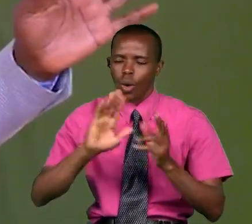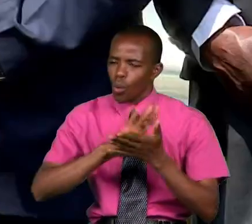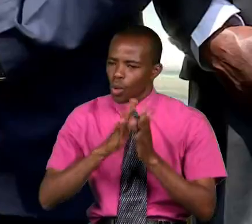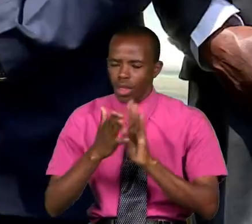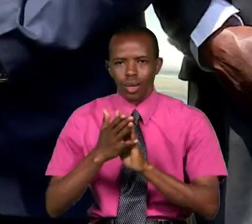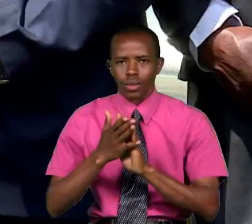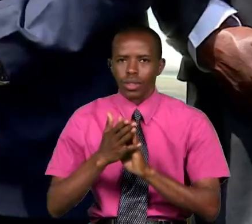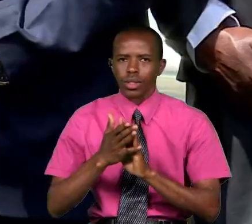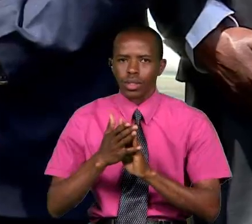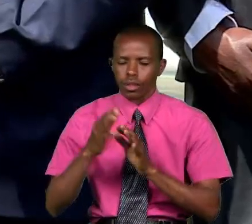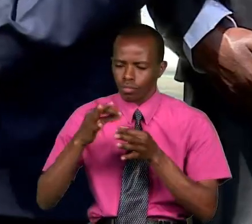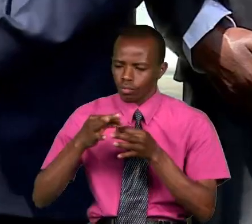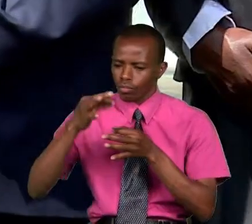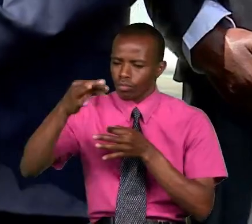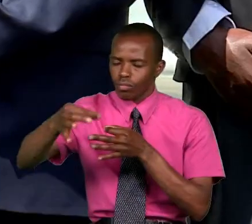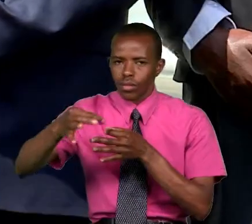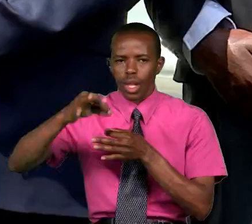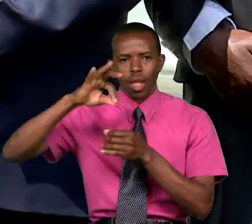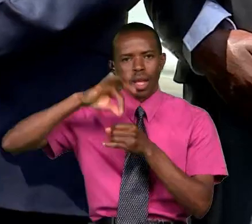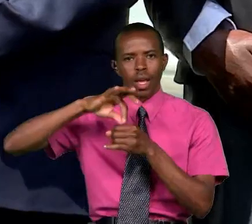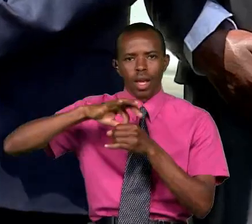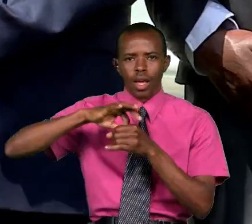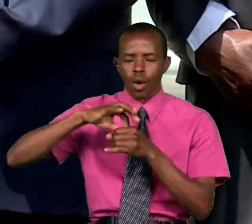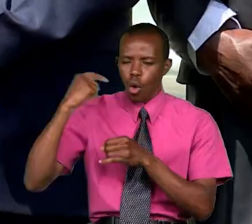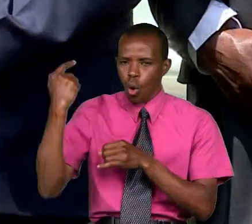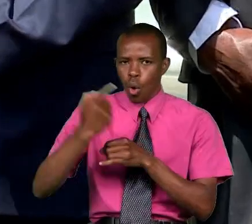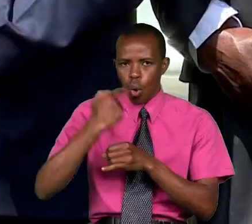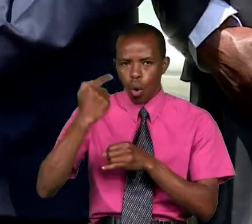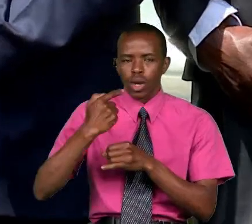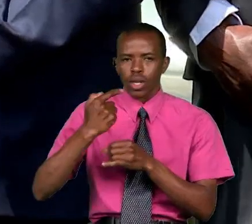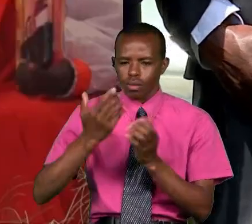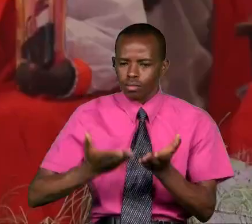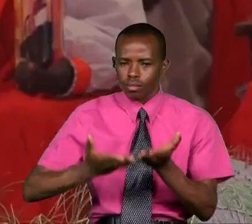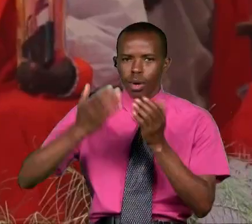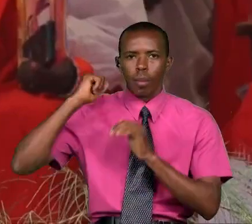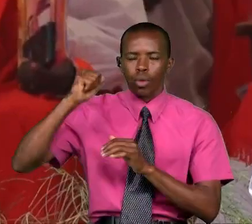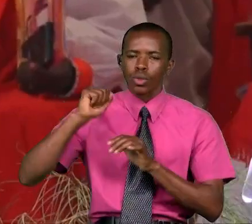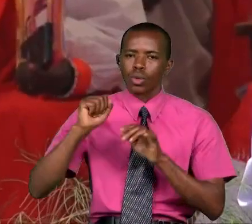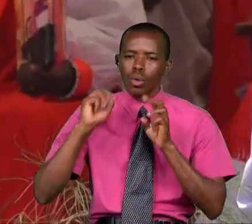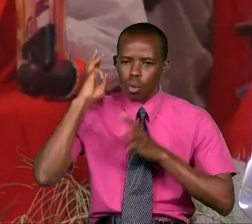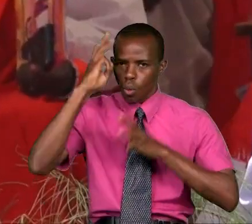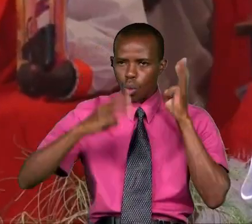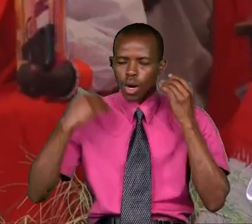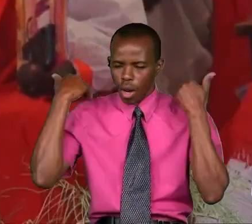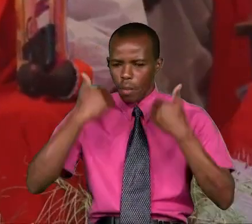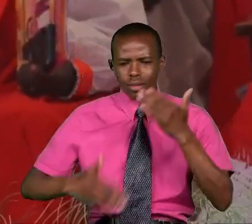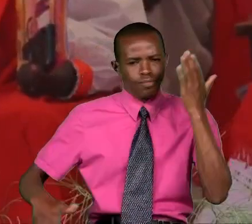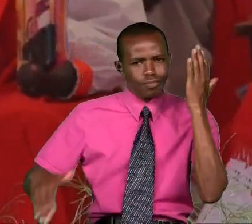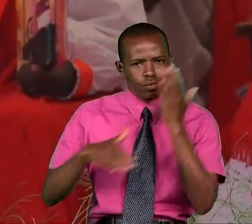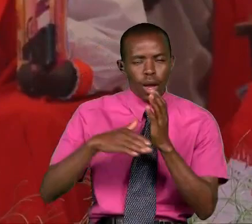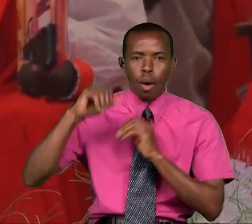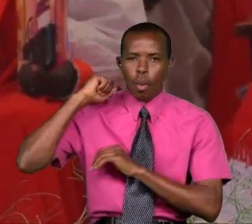condition. Postponing the elections will only heighten political tension. Nimepiga marufuku